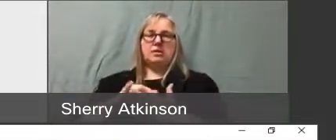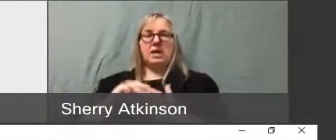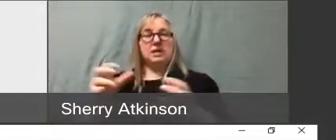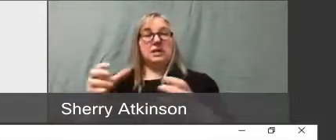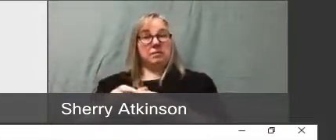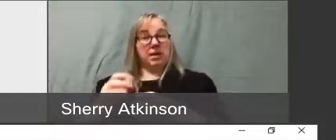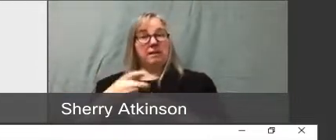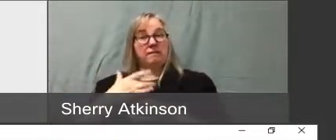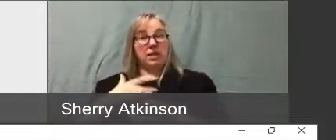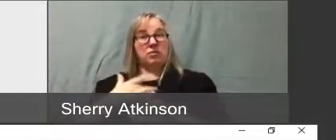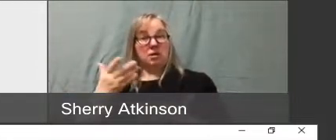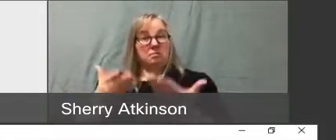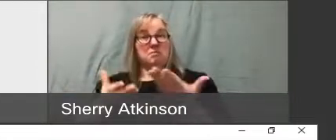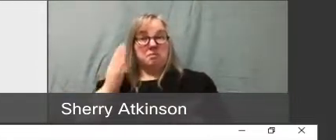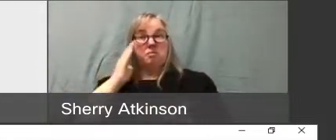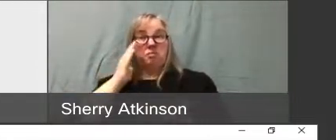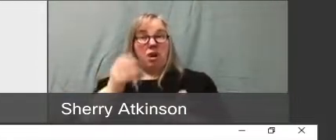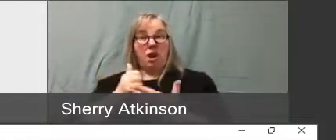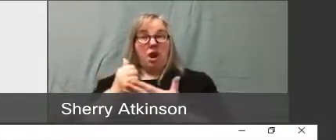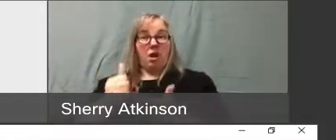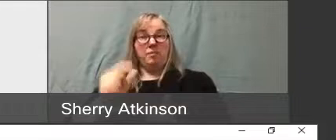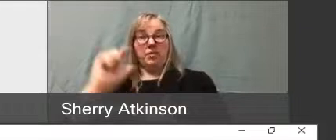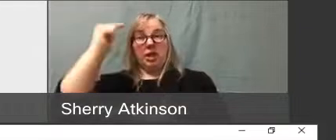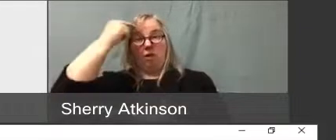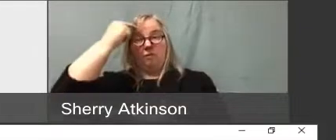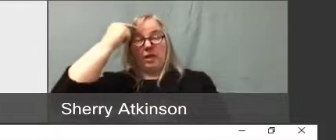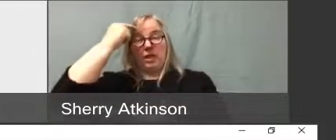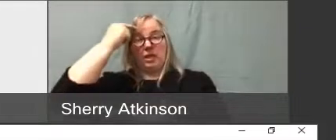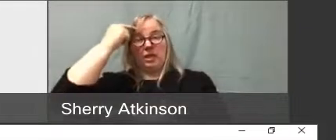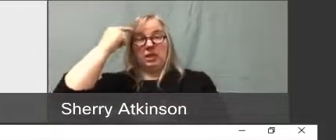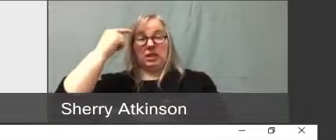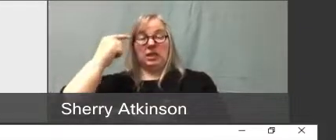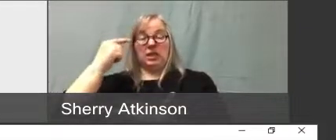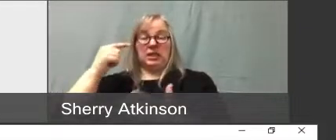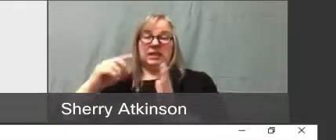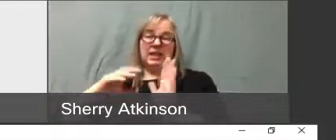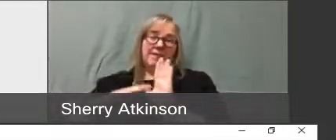feels might help the government in forming the